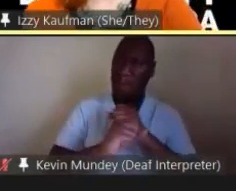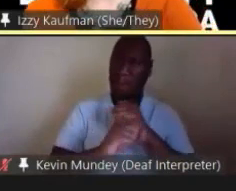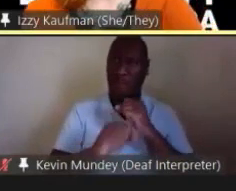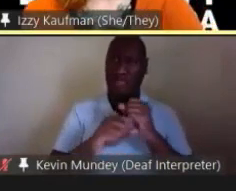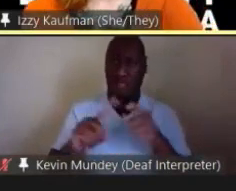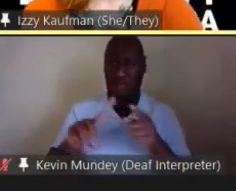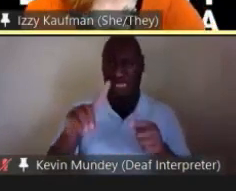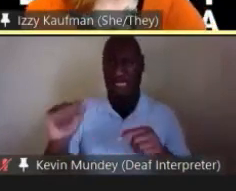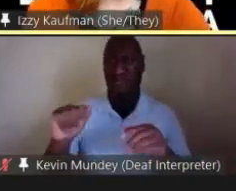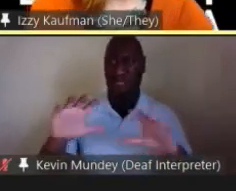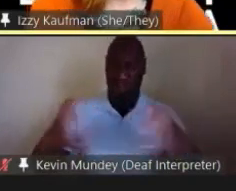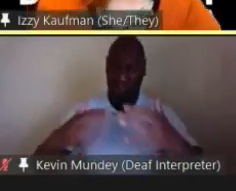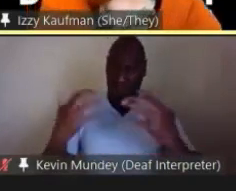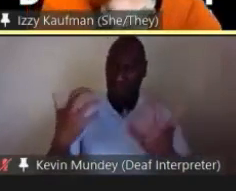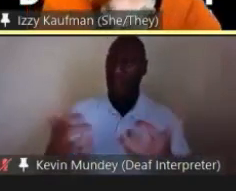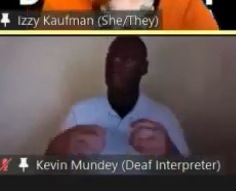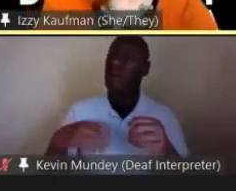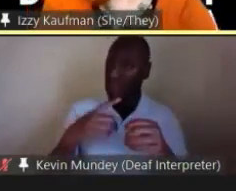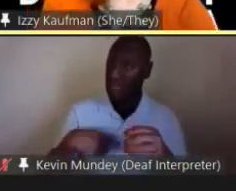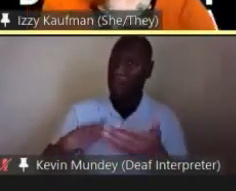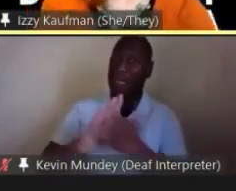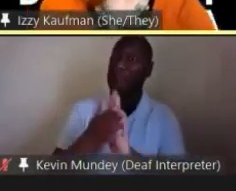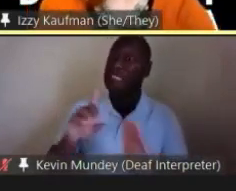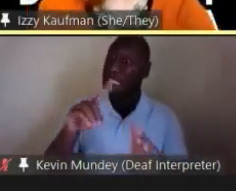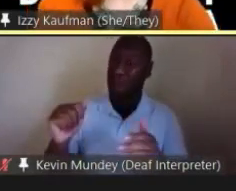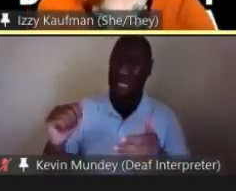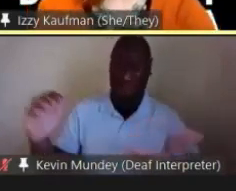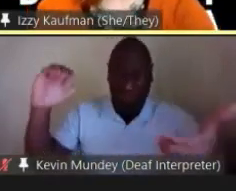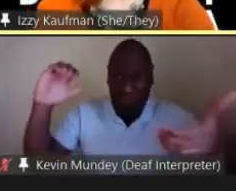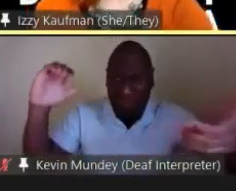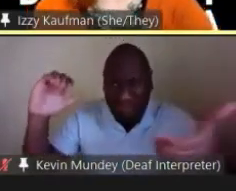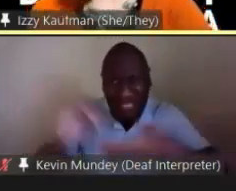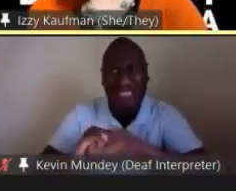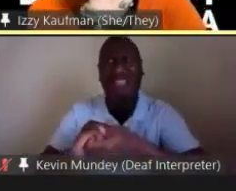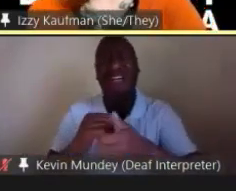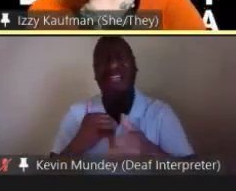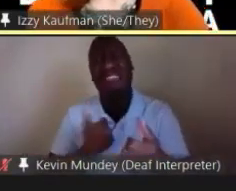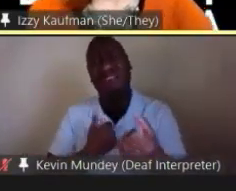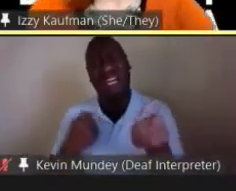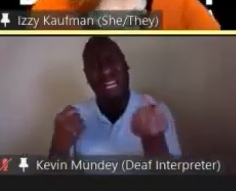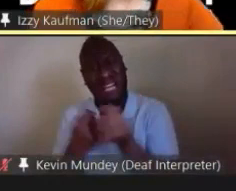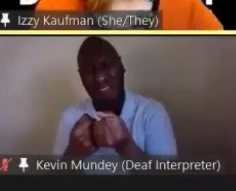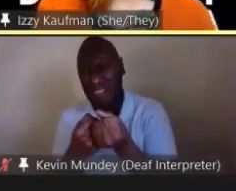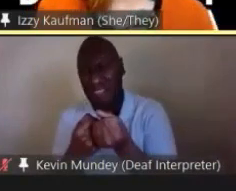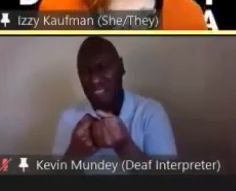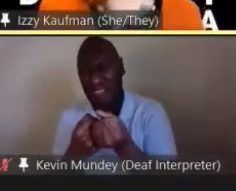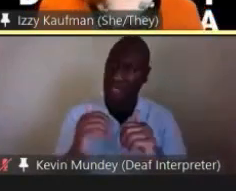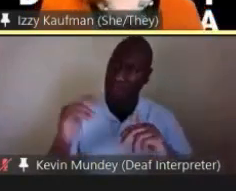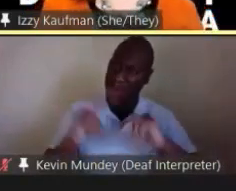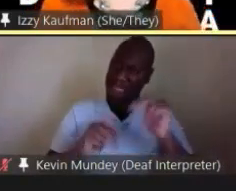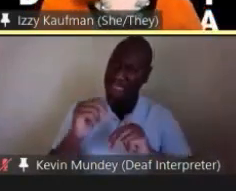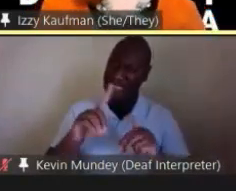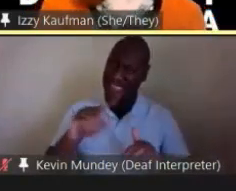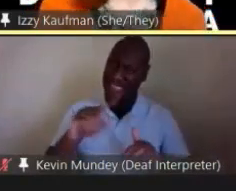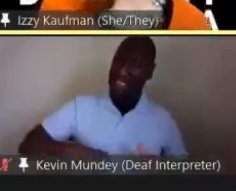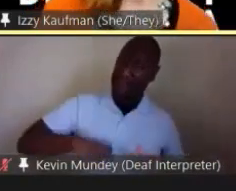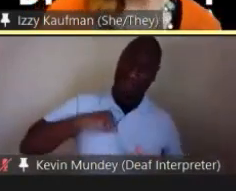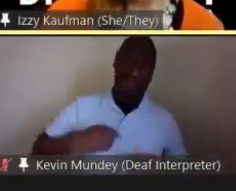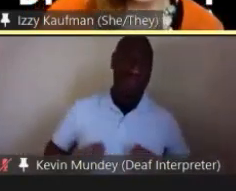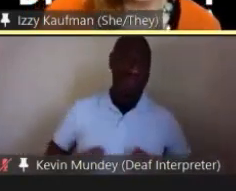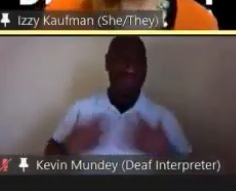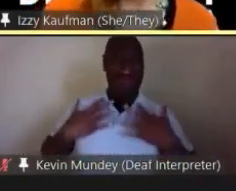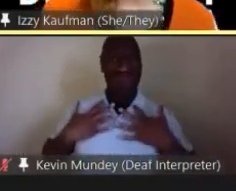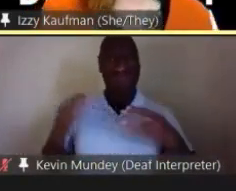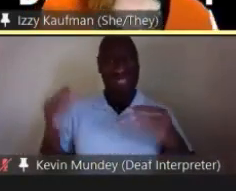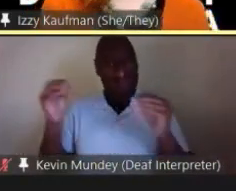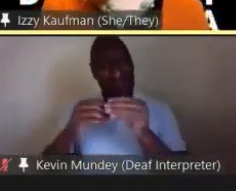becoming a disability ally, how to be a self-advocate, how to build disability pride, and more. We can also provide health and